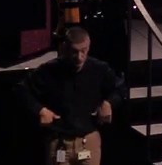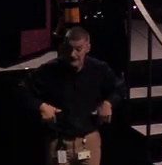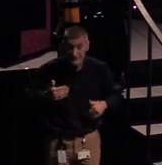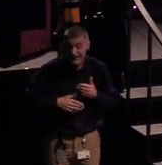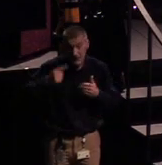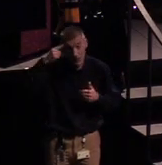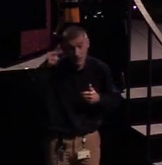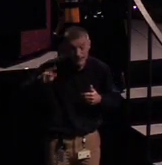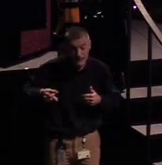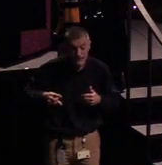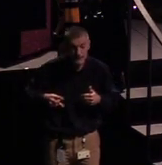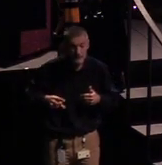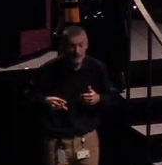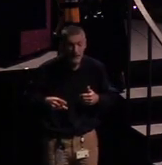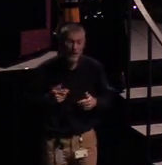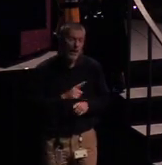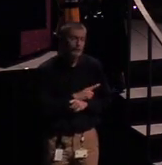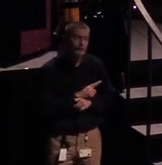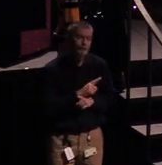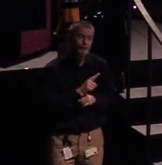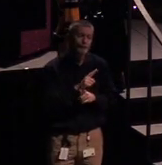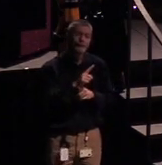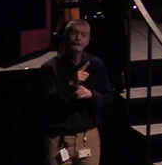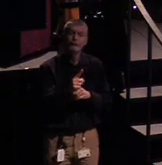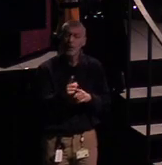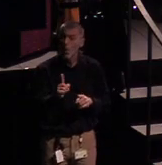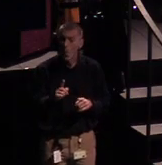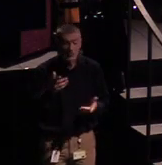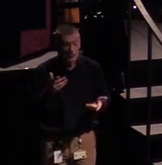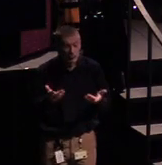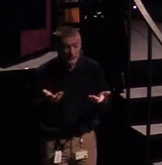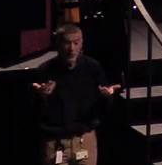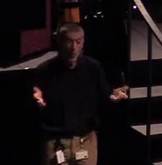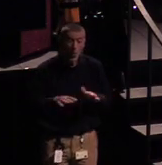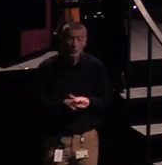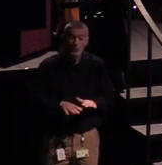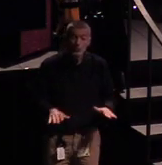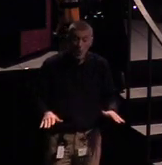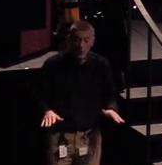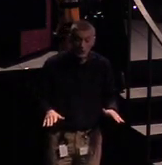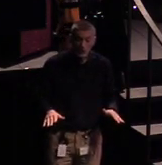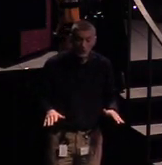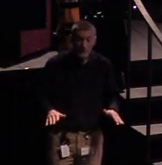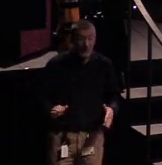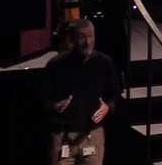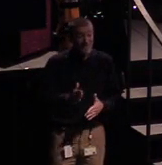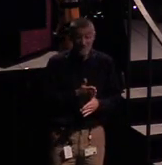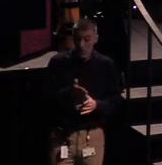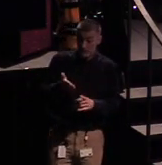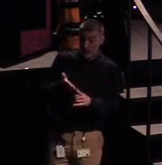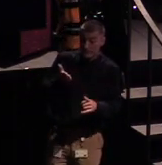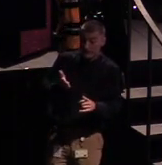comes to what's reasonable or not or two responses to barriers yeah it might not be reasonable to do something when you first identify it